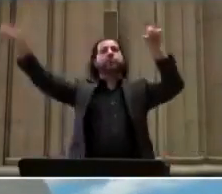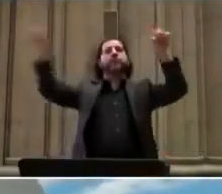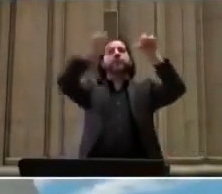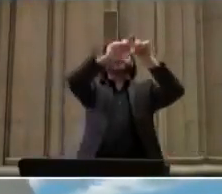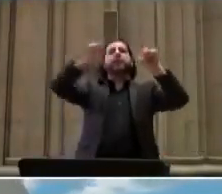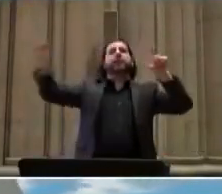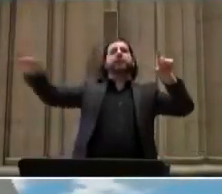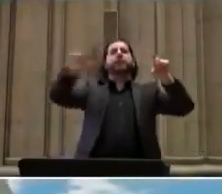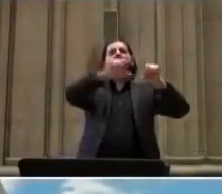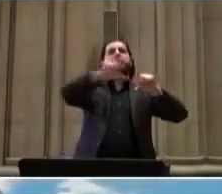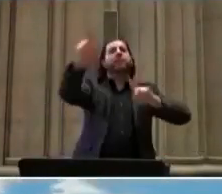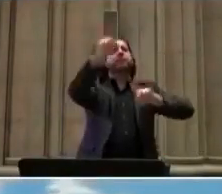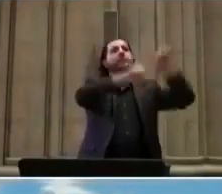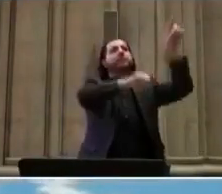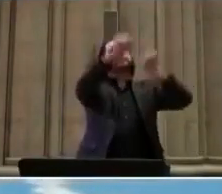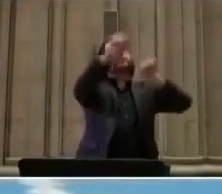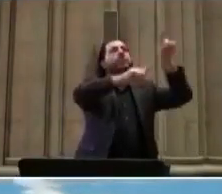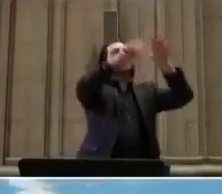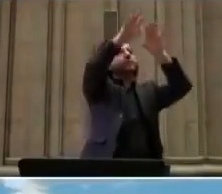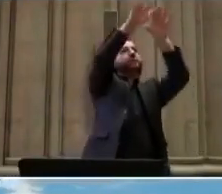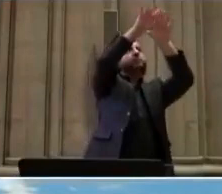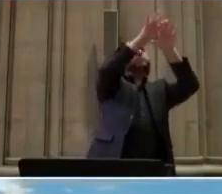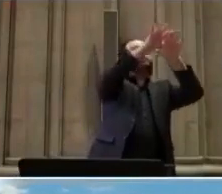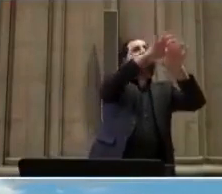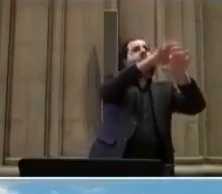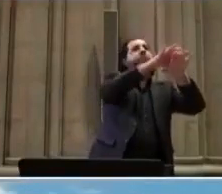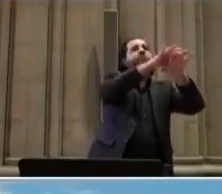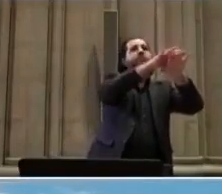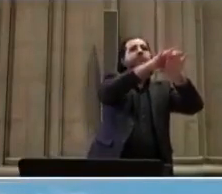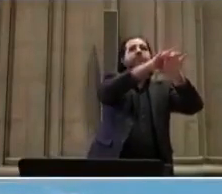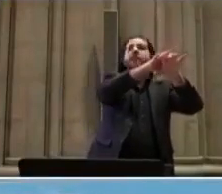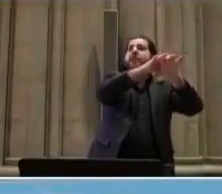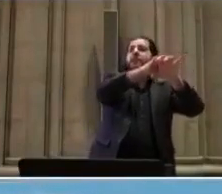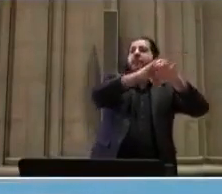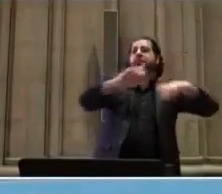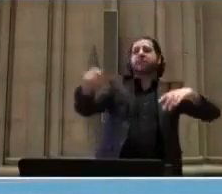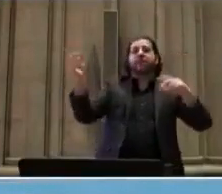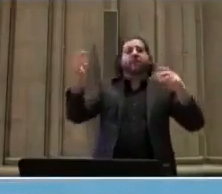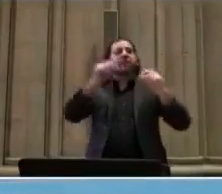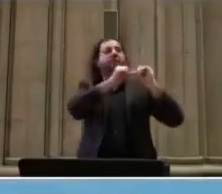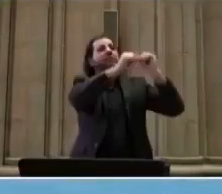and bright stars through the